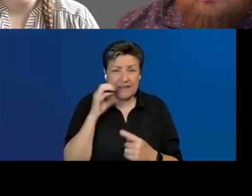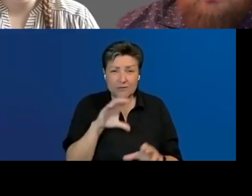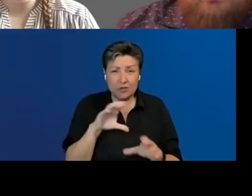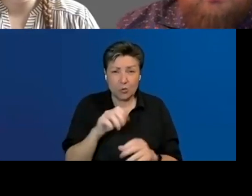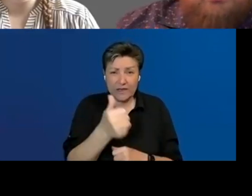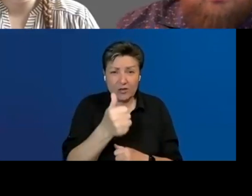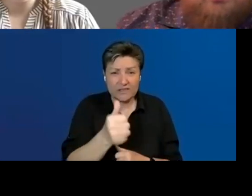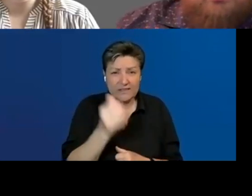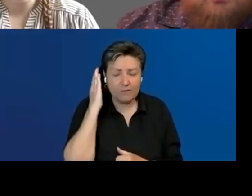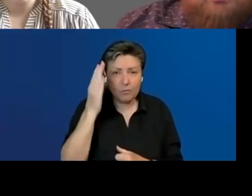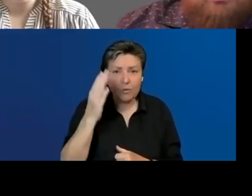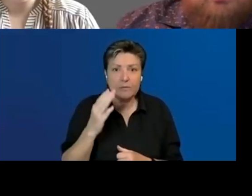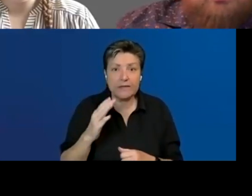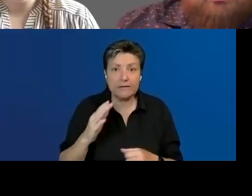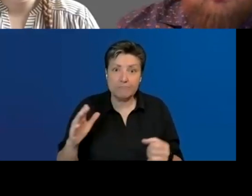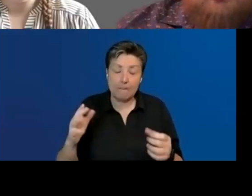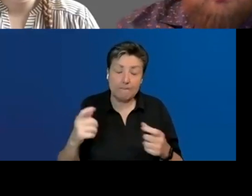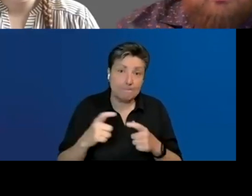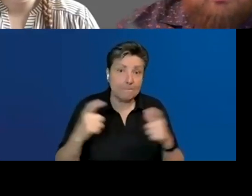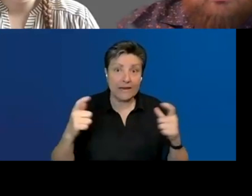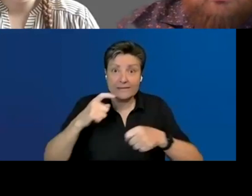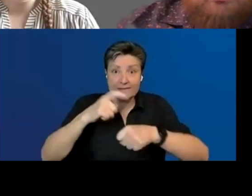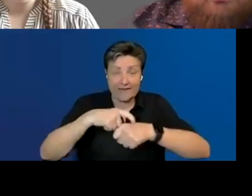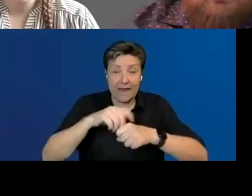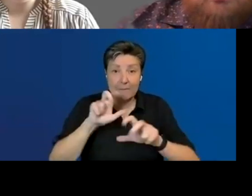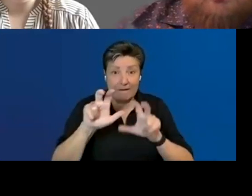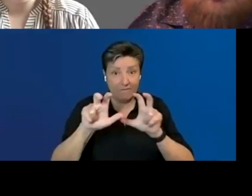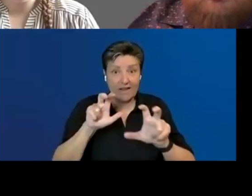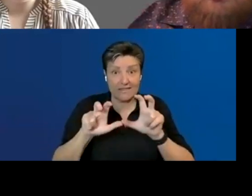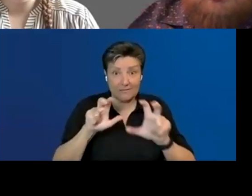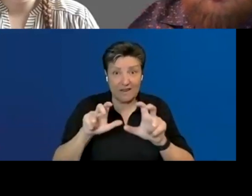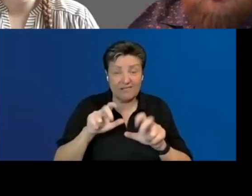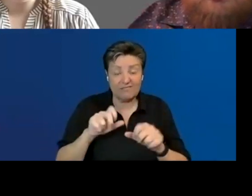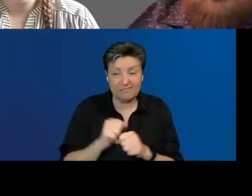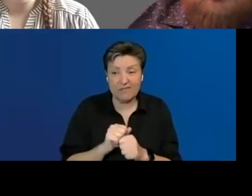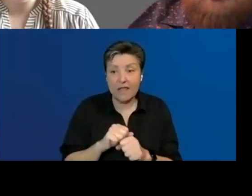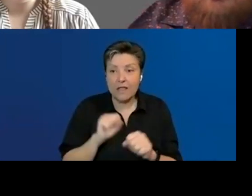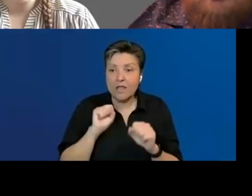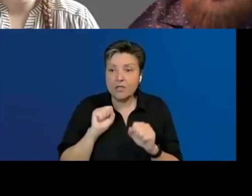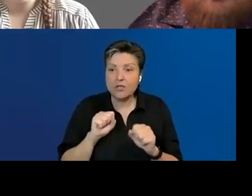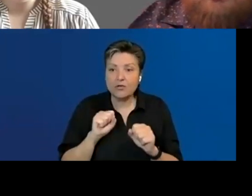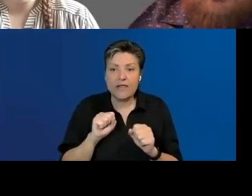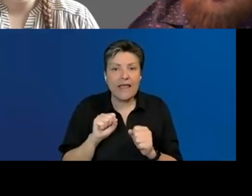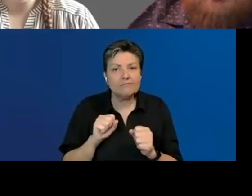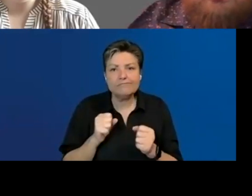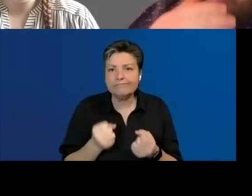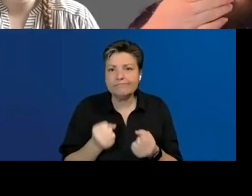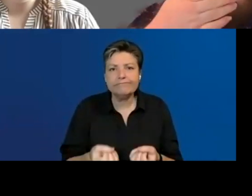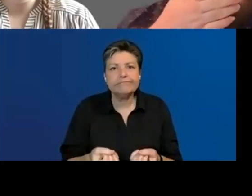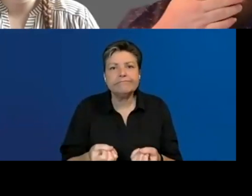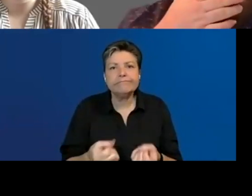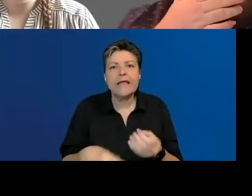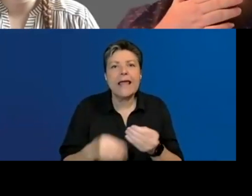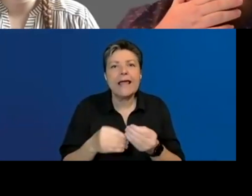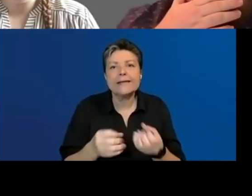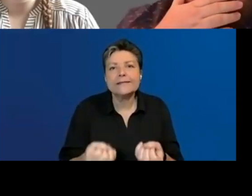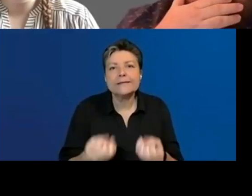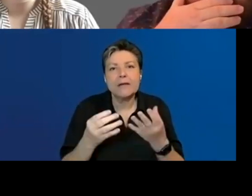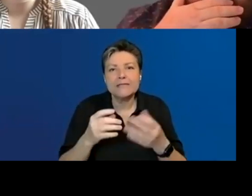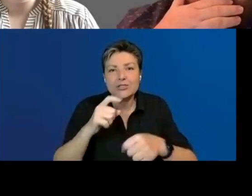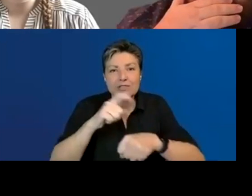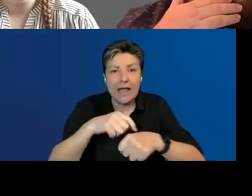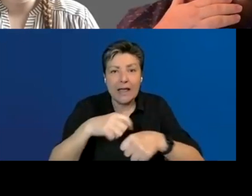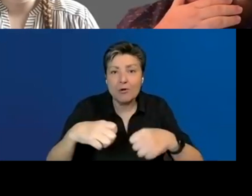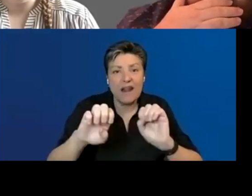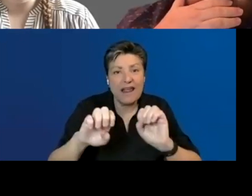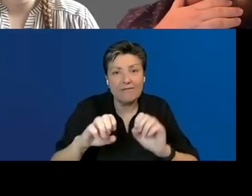to be a fairly large time investment. I mean, also you can put in as much or as little kind of effort or time as you want, but it likely will be a